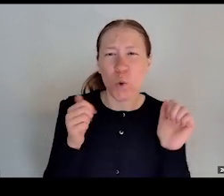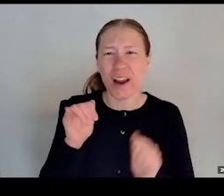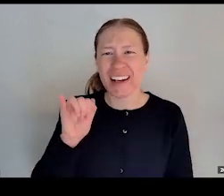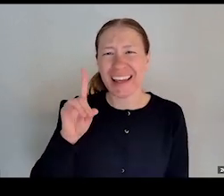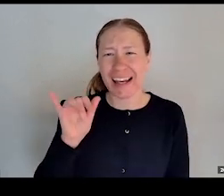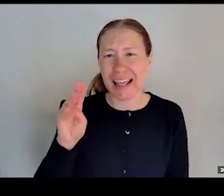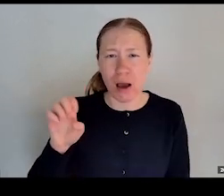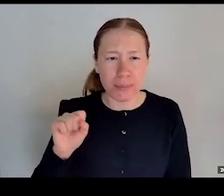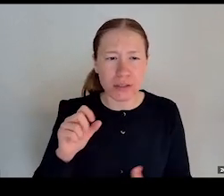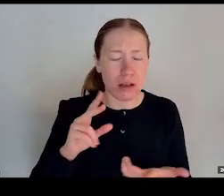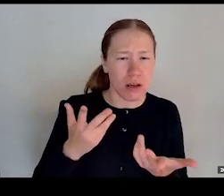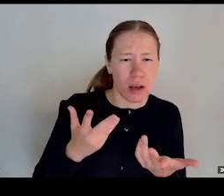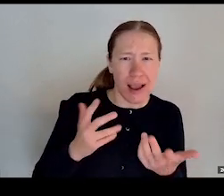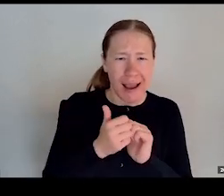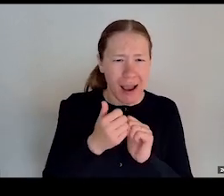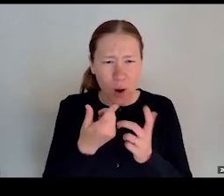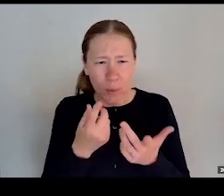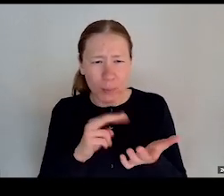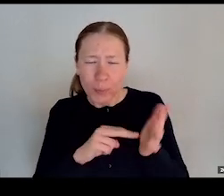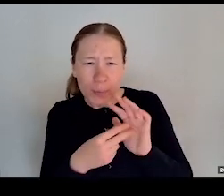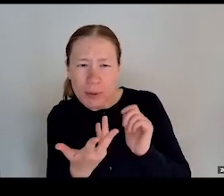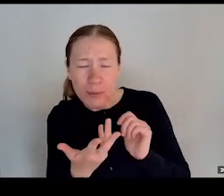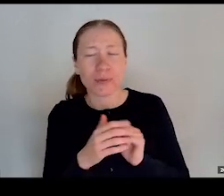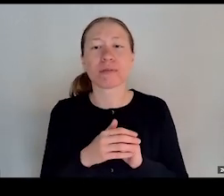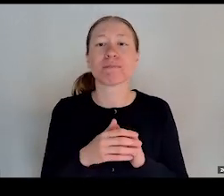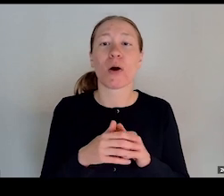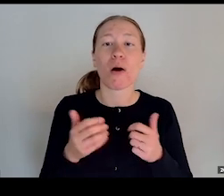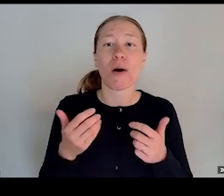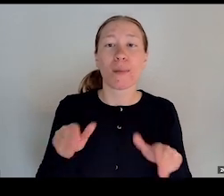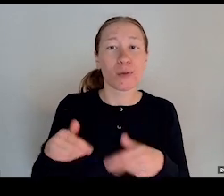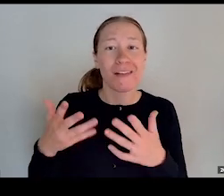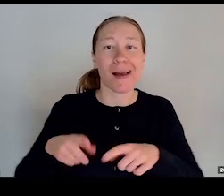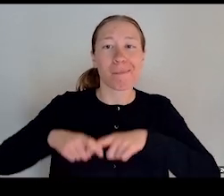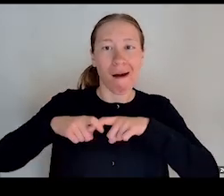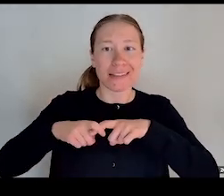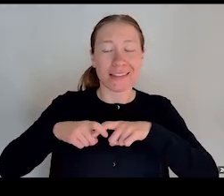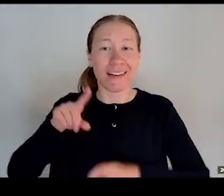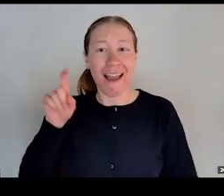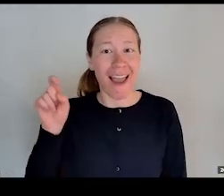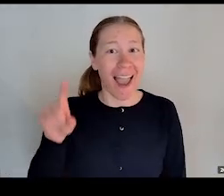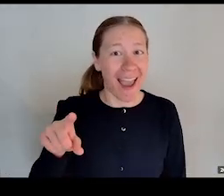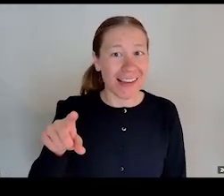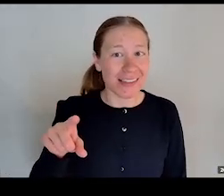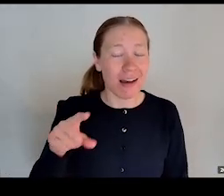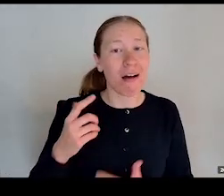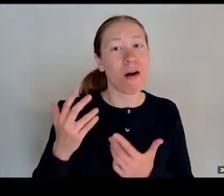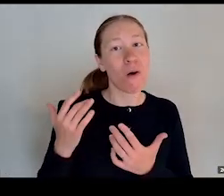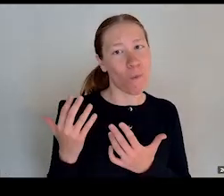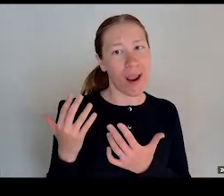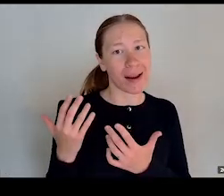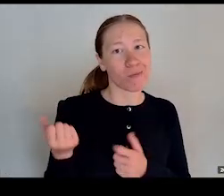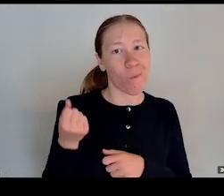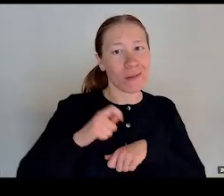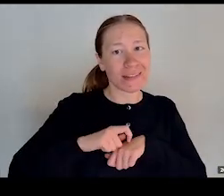within our social aspect. Pausing when we ask questions. This one can be difficult. It's encouraged